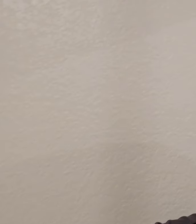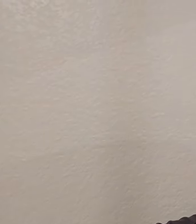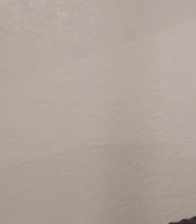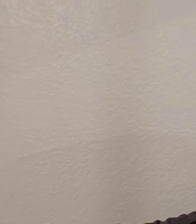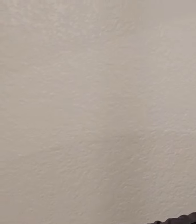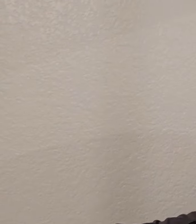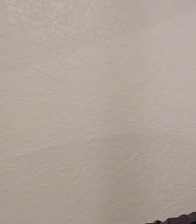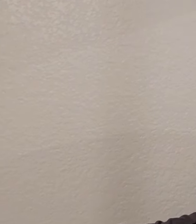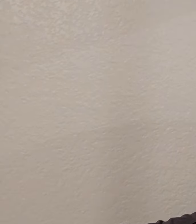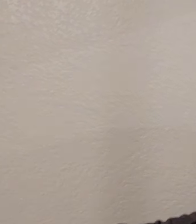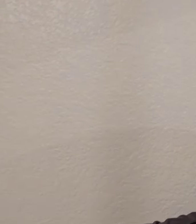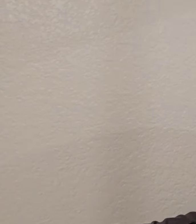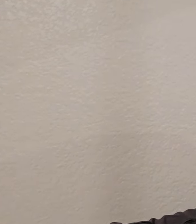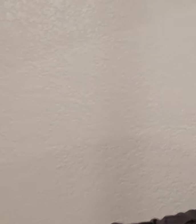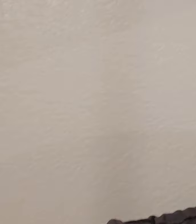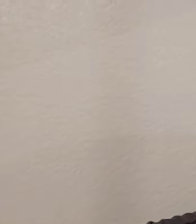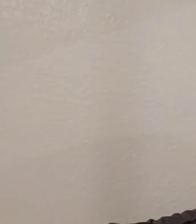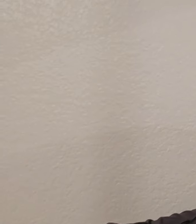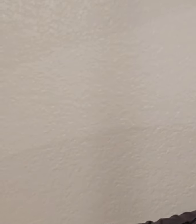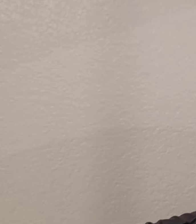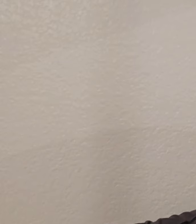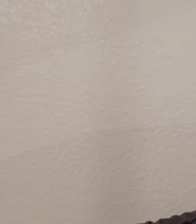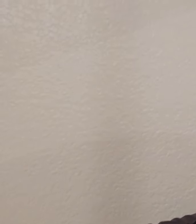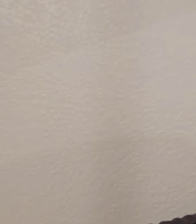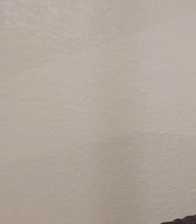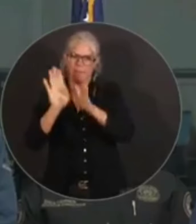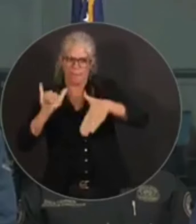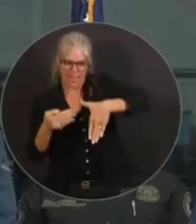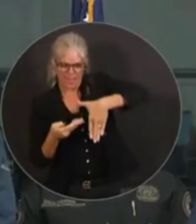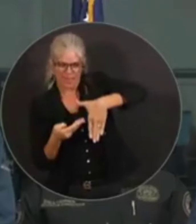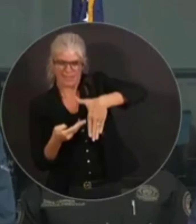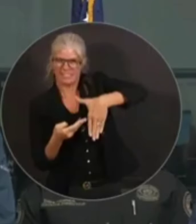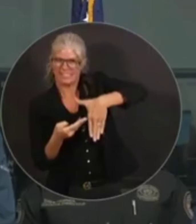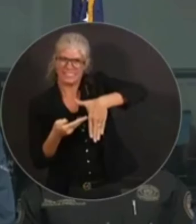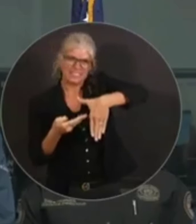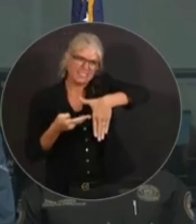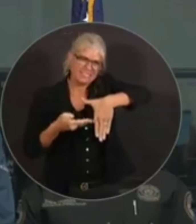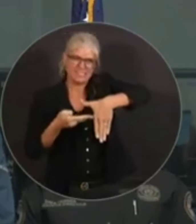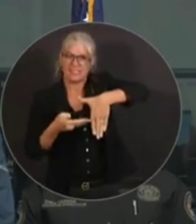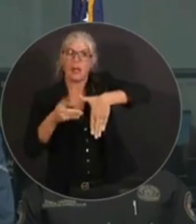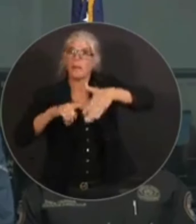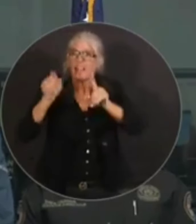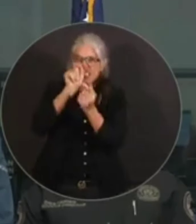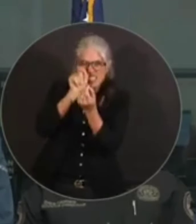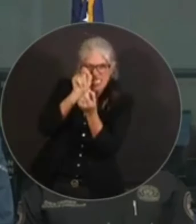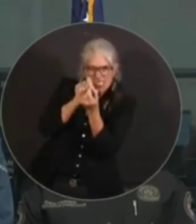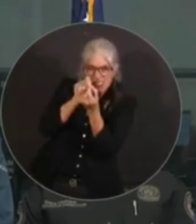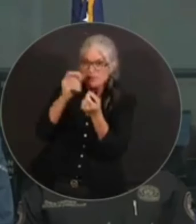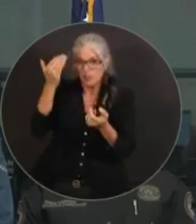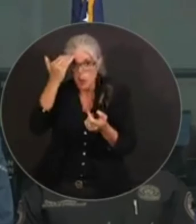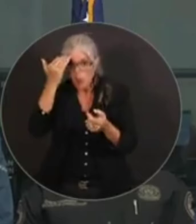to go. My truckers, comment down below. What are your thoughts about this? Tell me if I'm giving bad advice. But wherever it makes landfall, there's